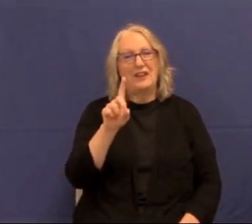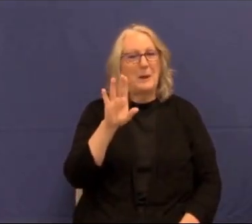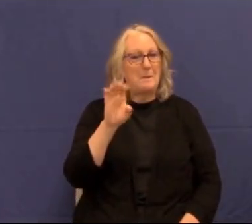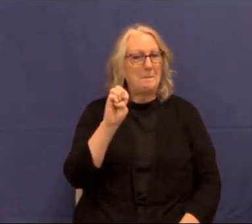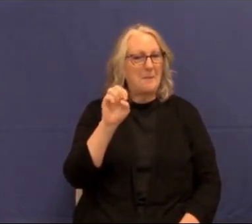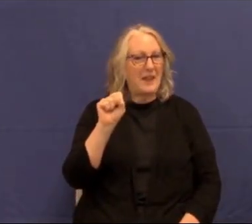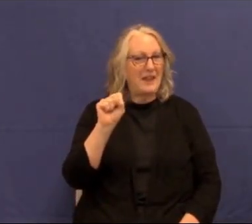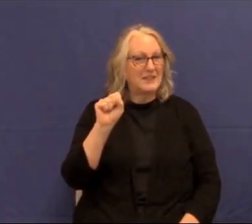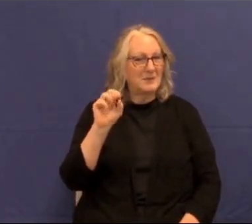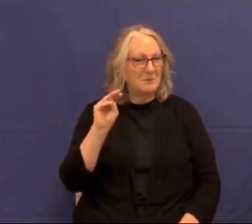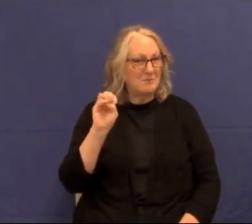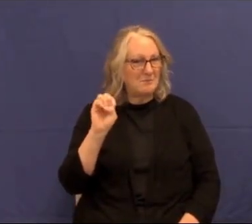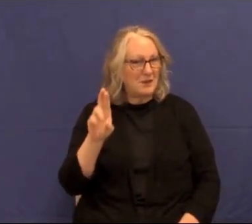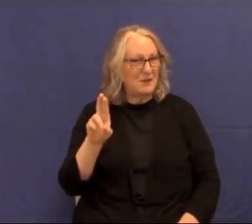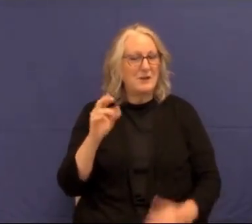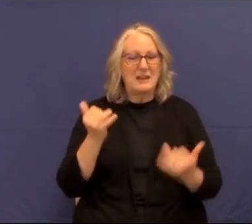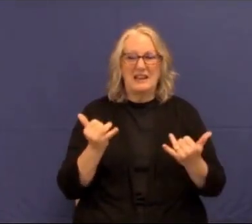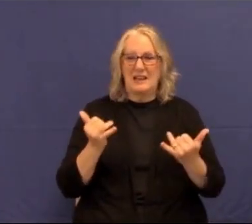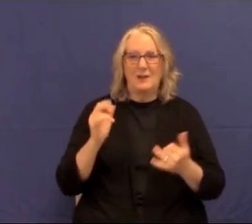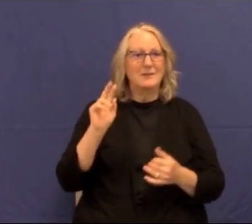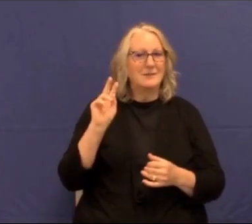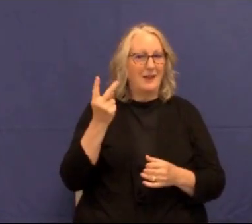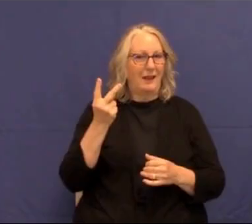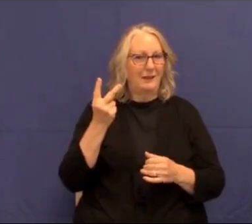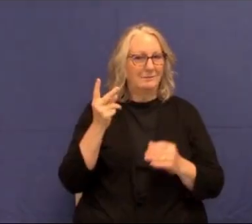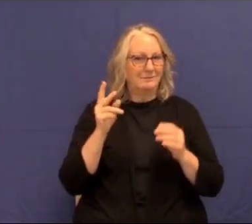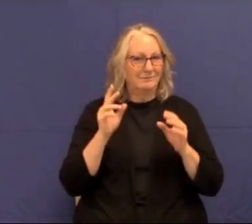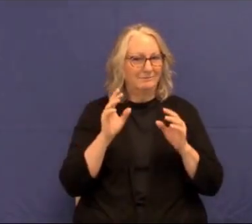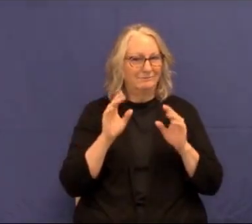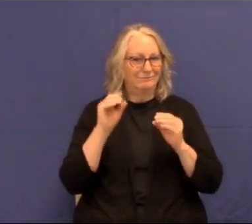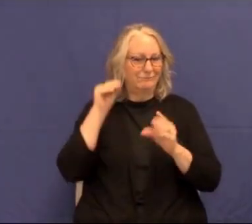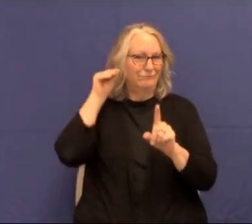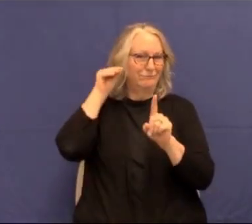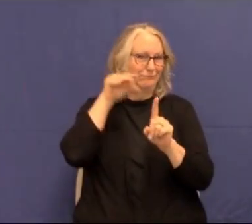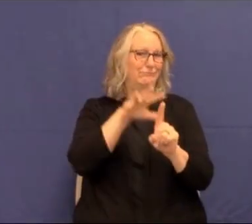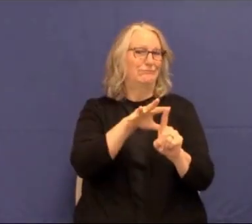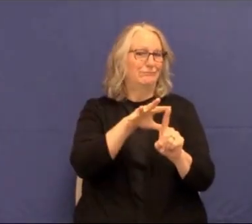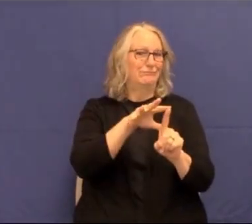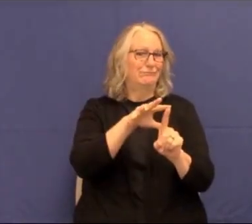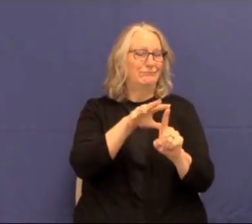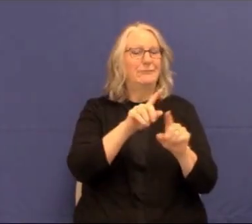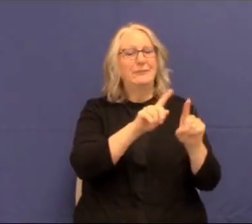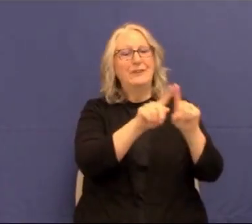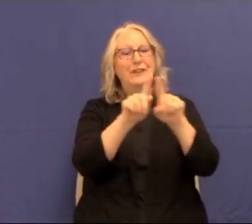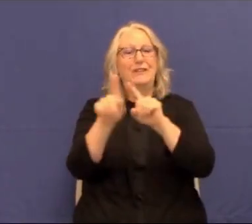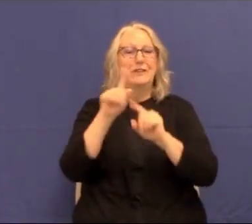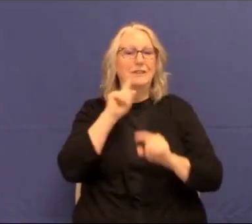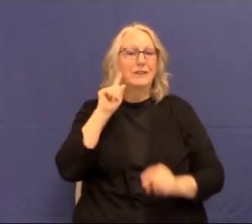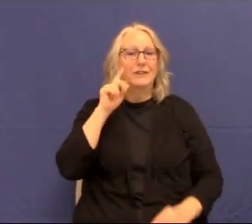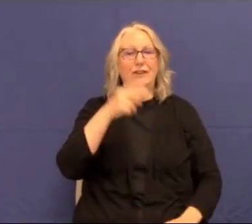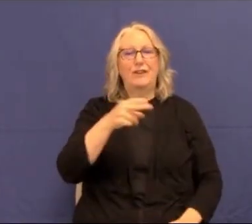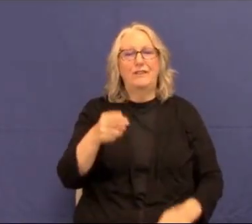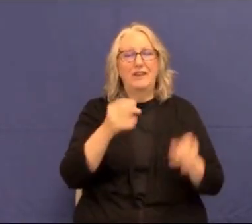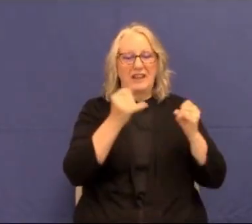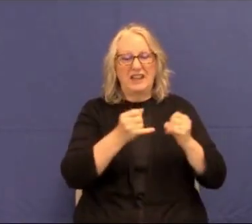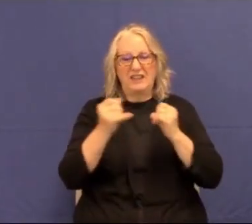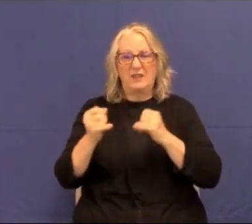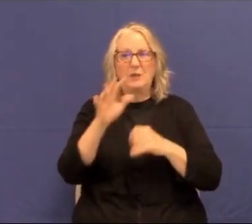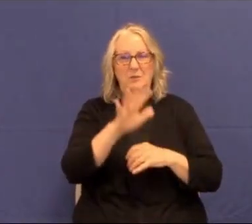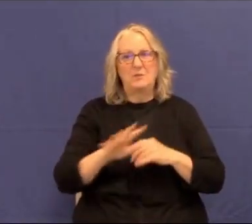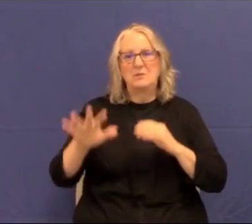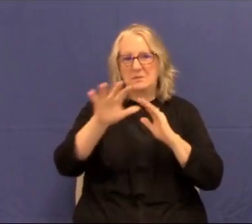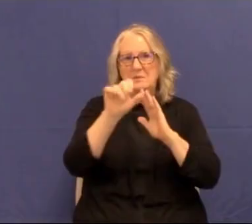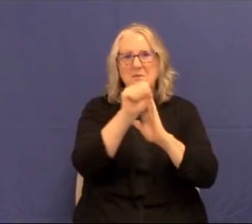Welcome, Jared Bessmer. This is our episode 2 of the Community Spotlight, spotlighting deaf and hard of hearing